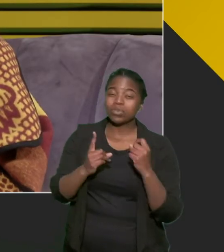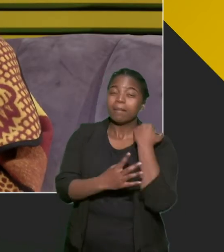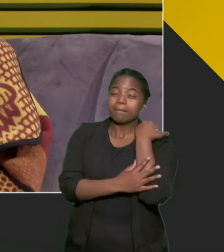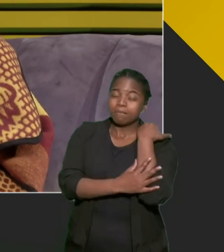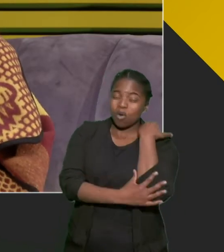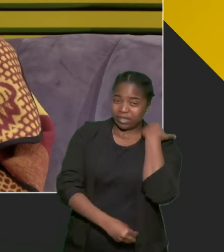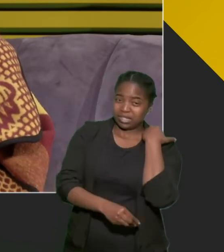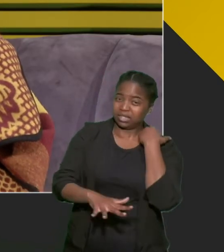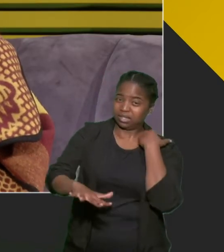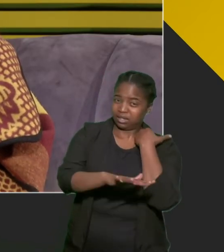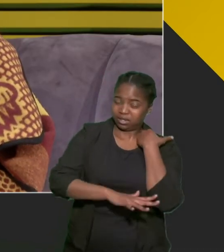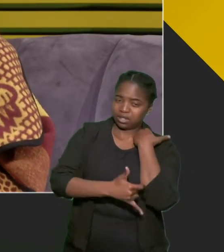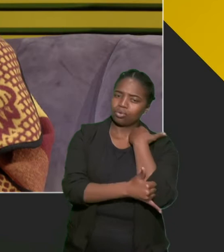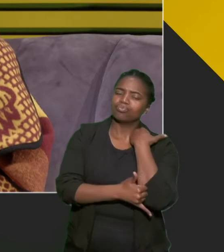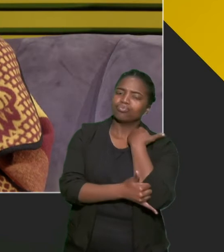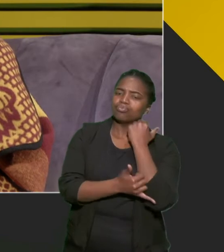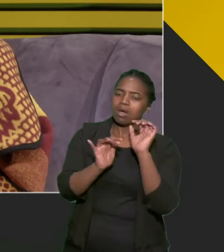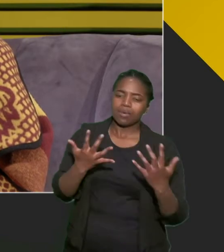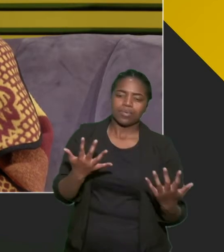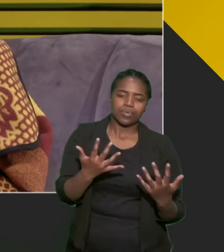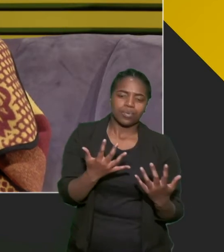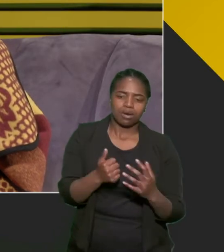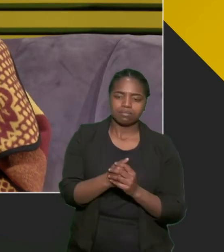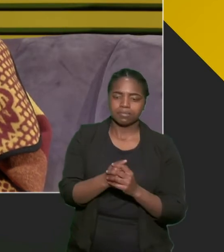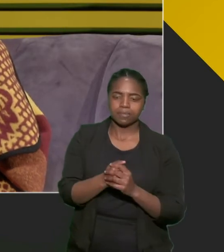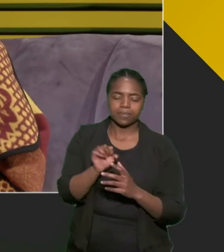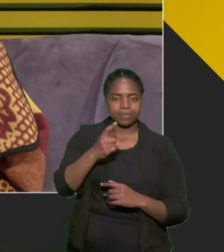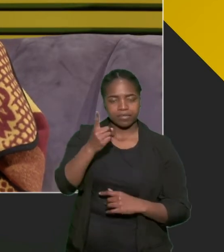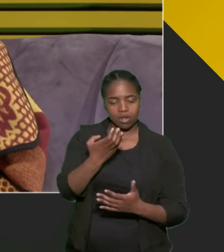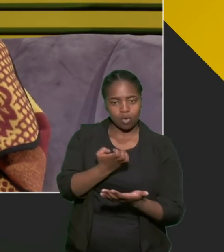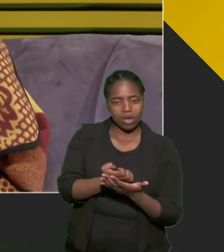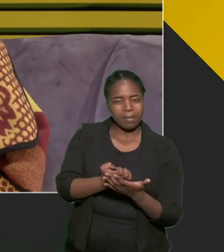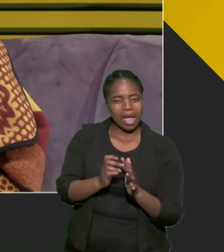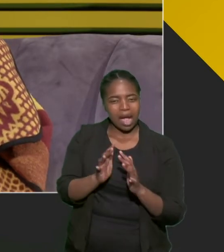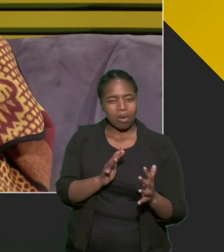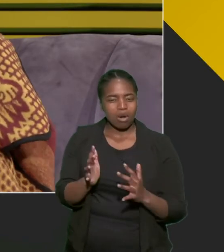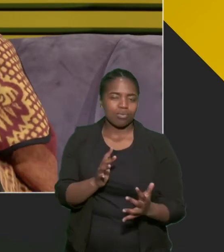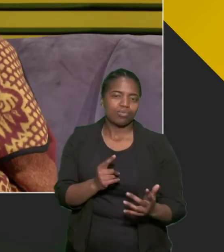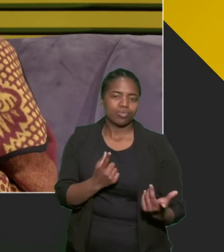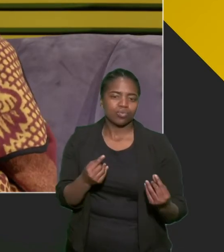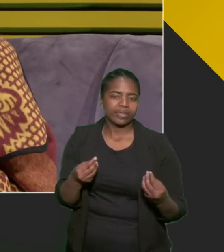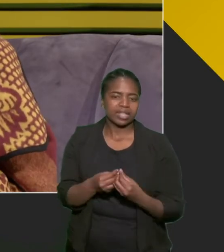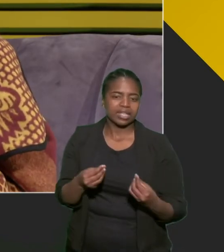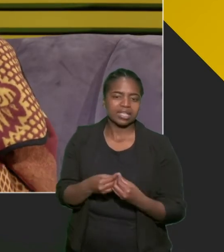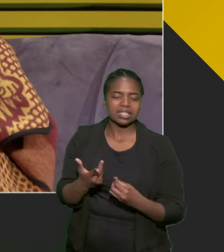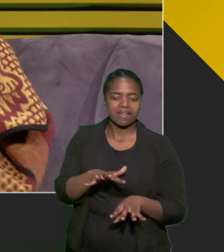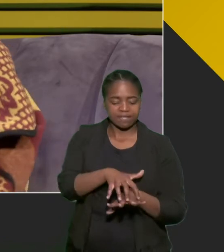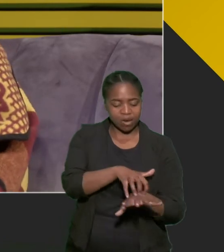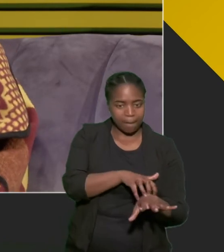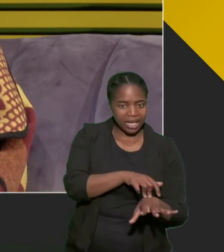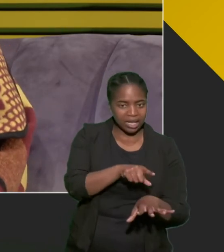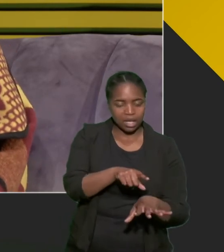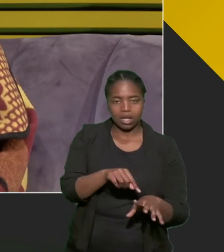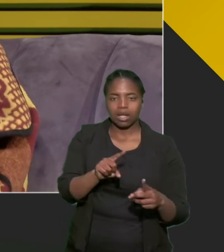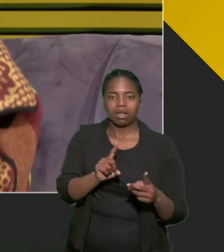to do with the way in which we categorize economics. In Lesotho, there's subsistence farming. There isn't